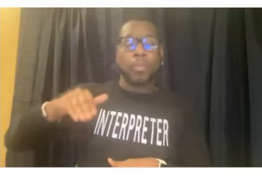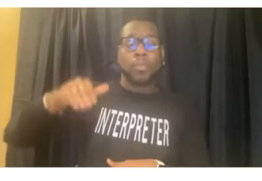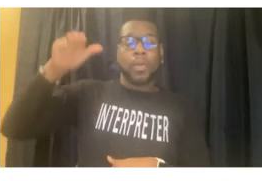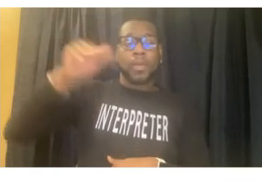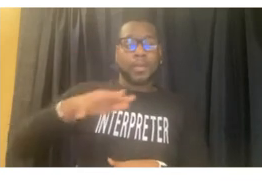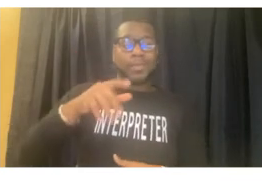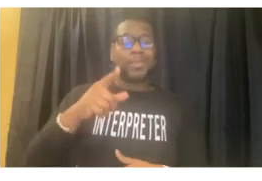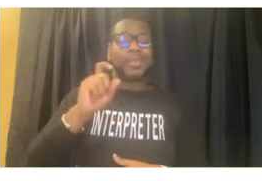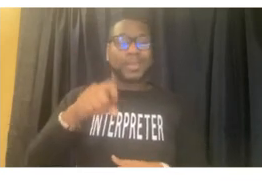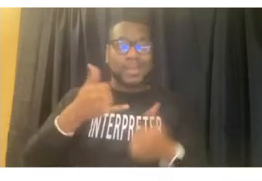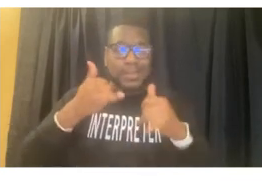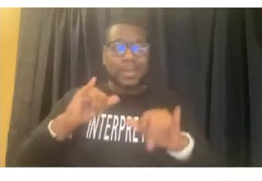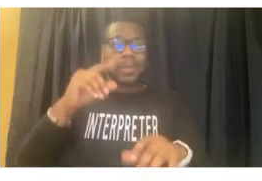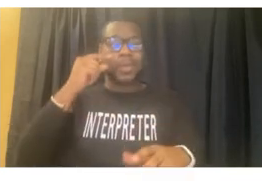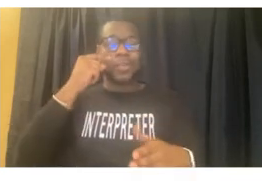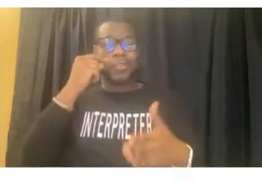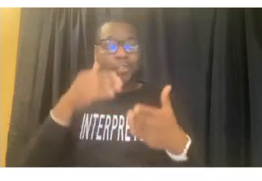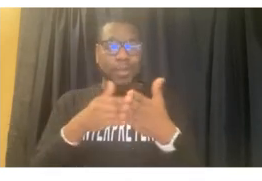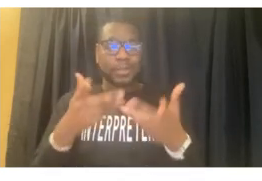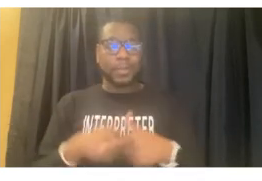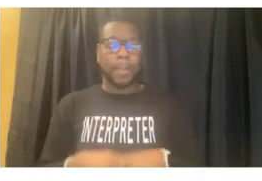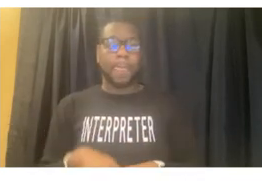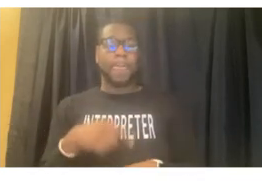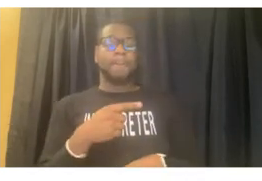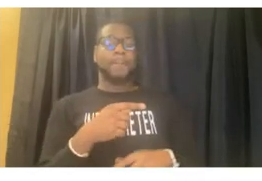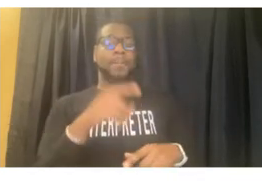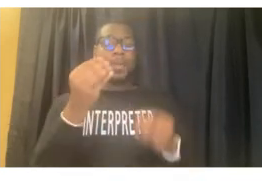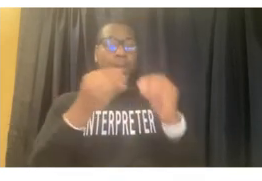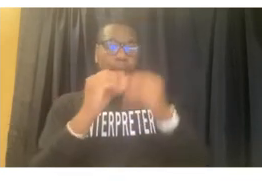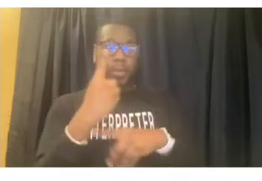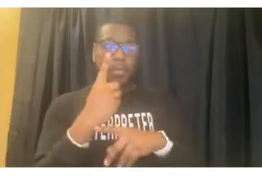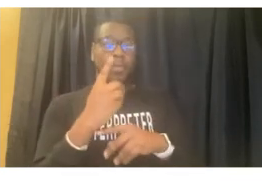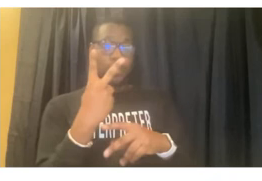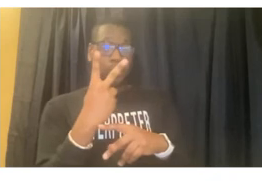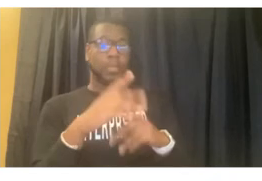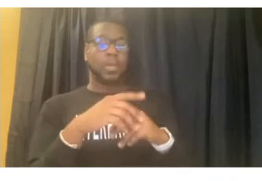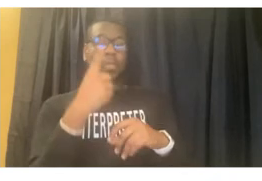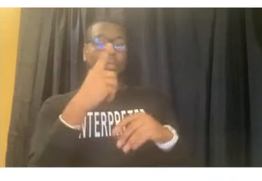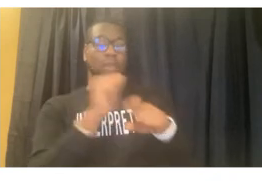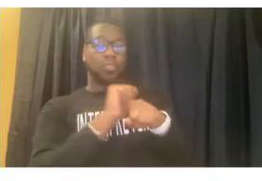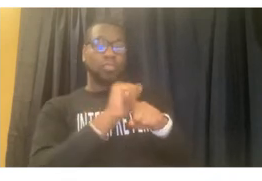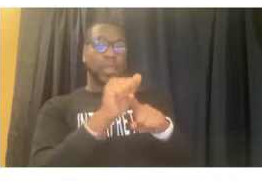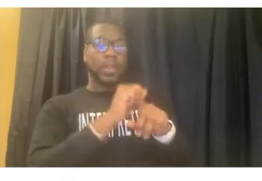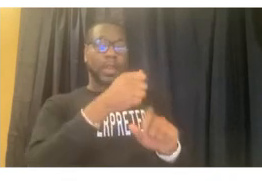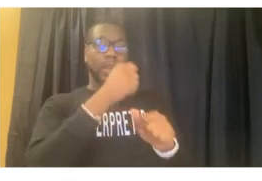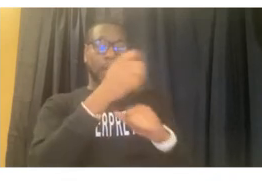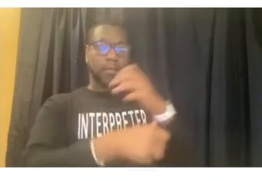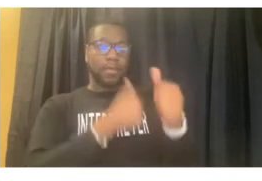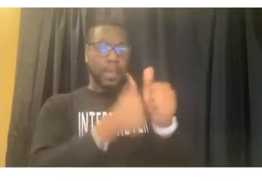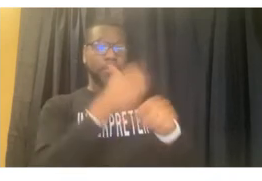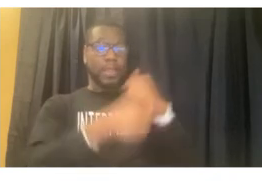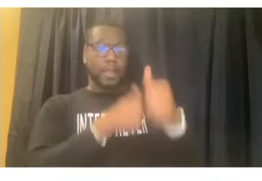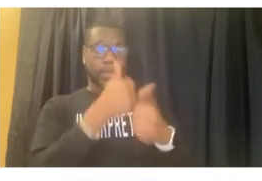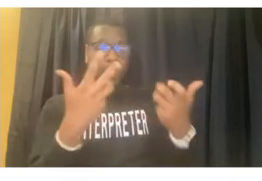Taking one training a year that focuses on cultural and ethical considerations for clients isn't enough. This is a continued learning curve for providers in